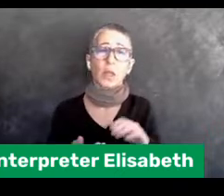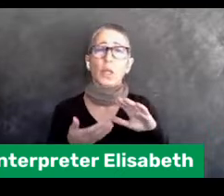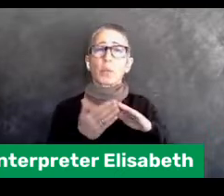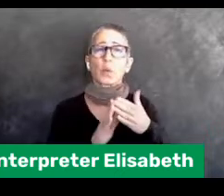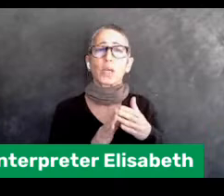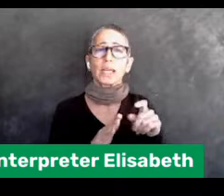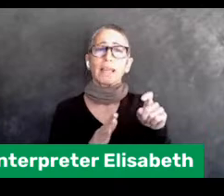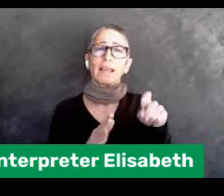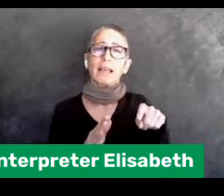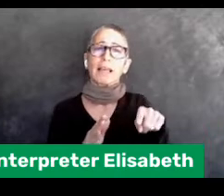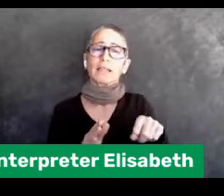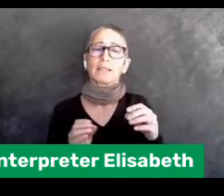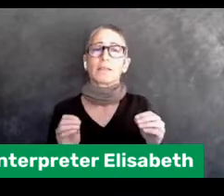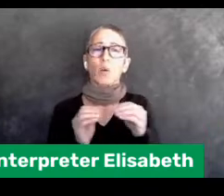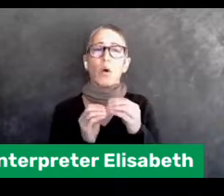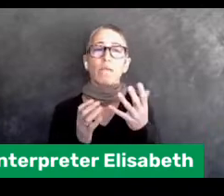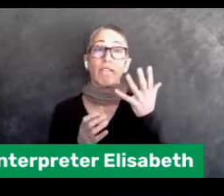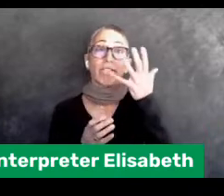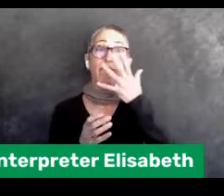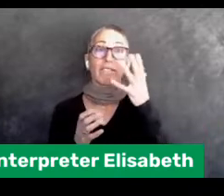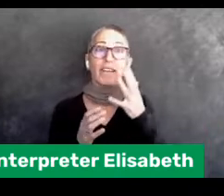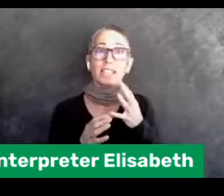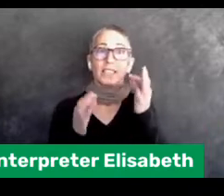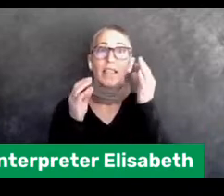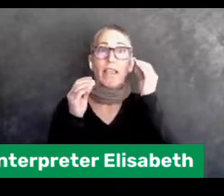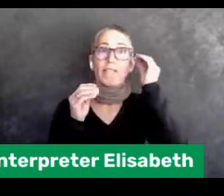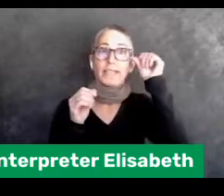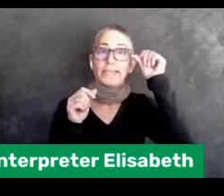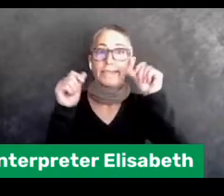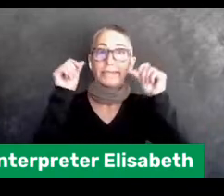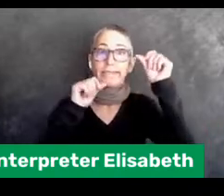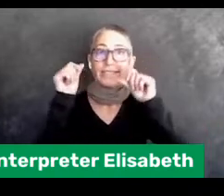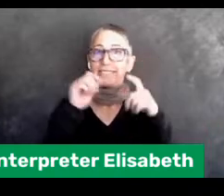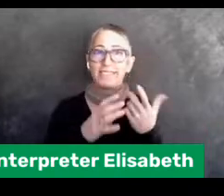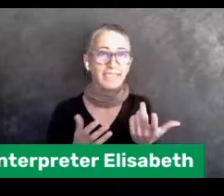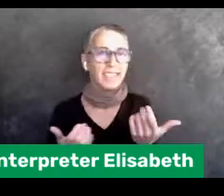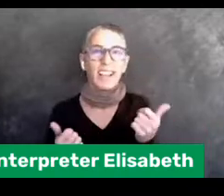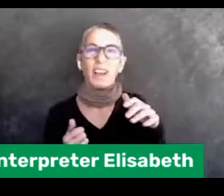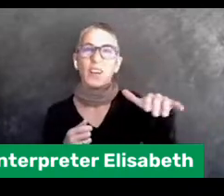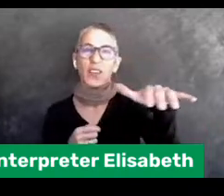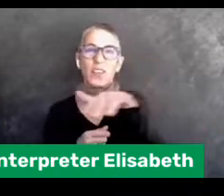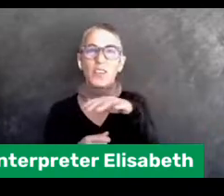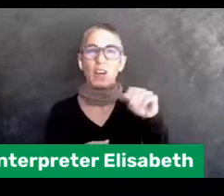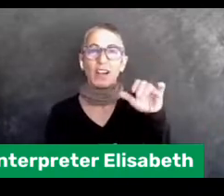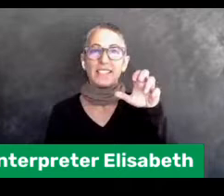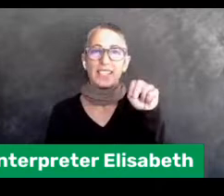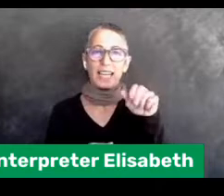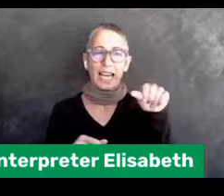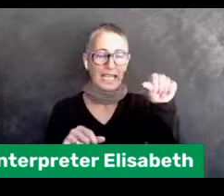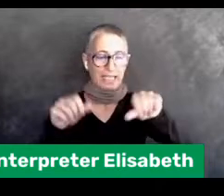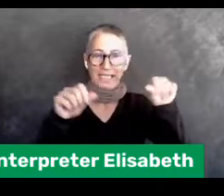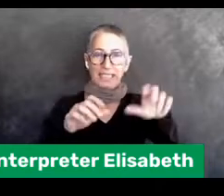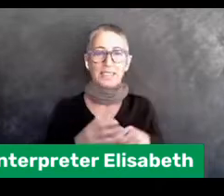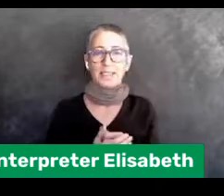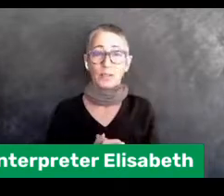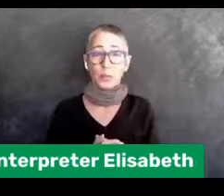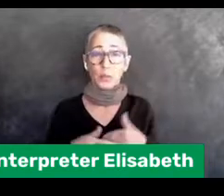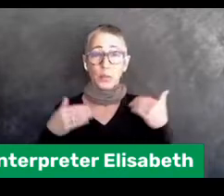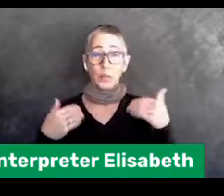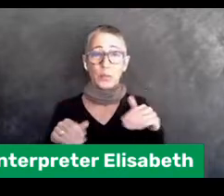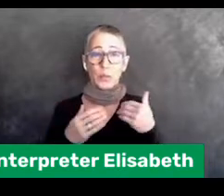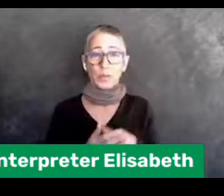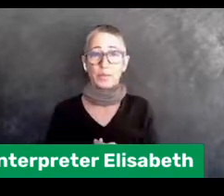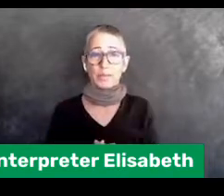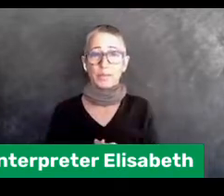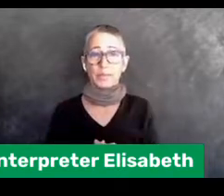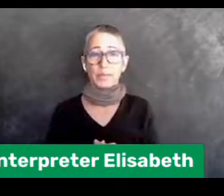Austin Neighborhood Association began to address that was by creating gardens. This is good. I could eat this. The